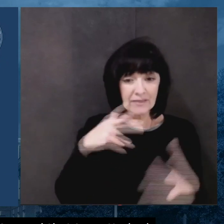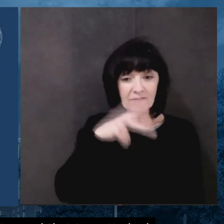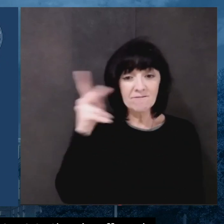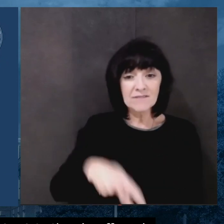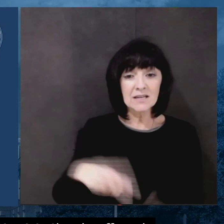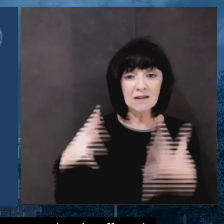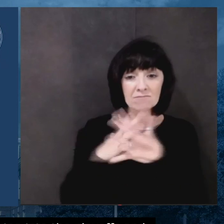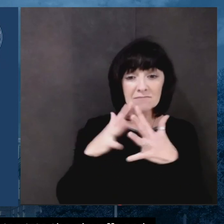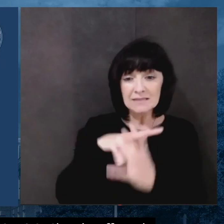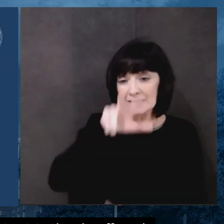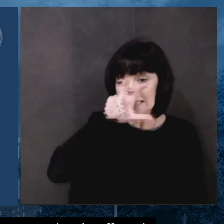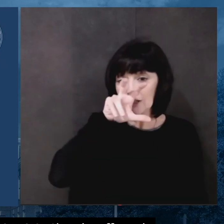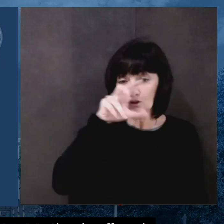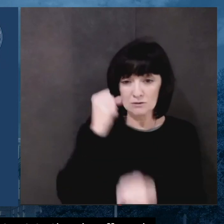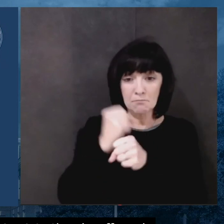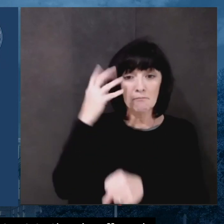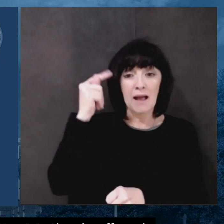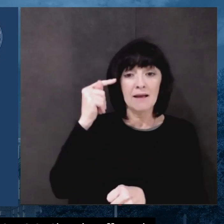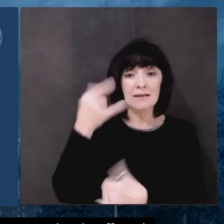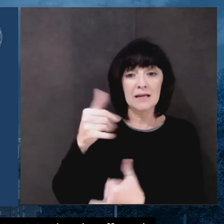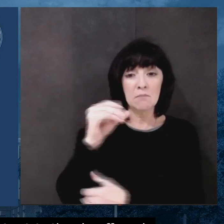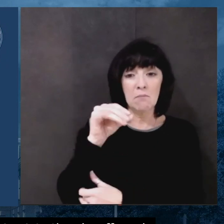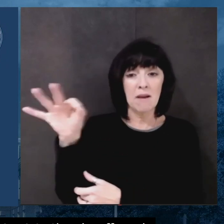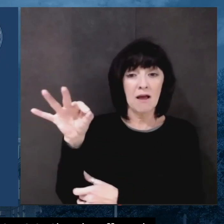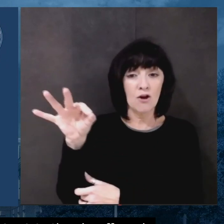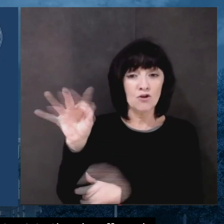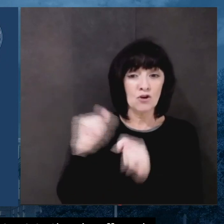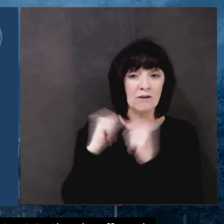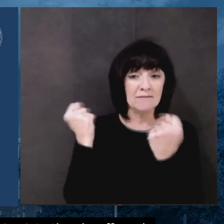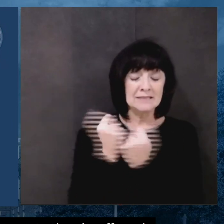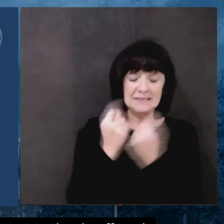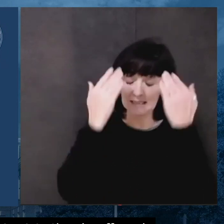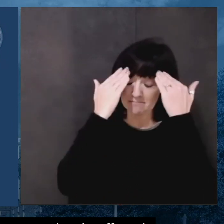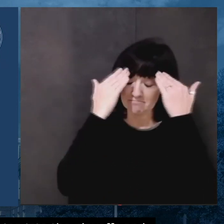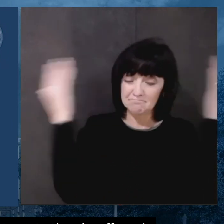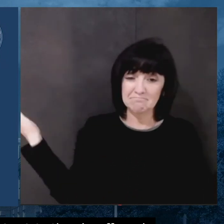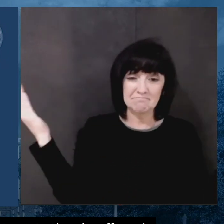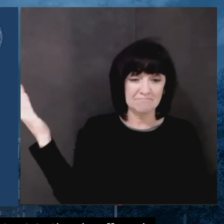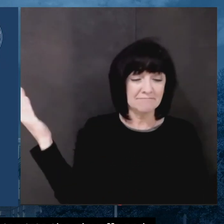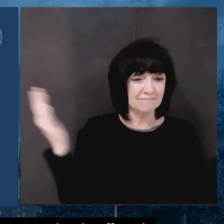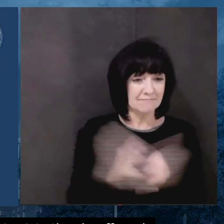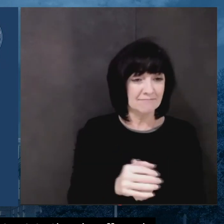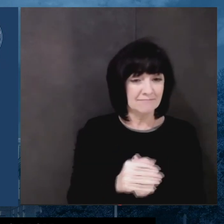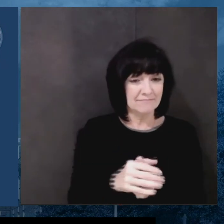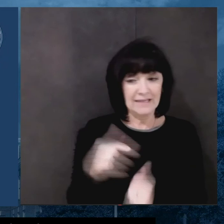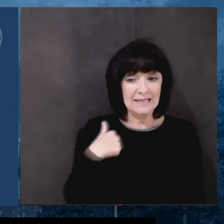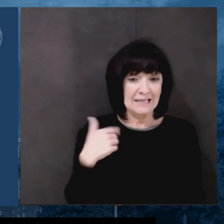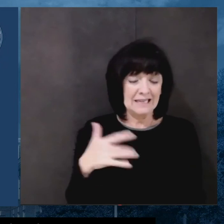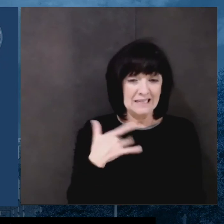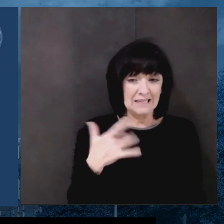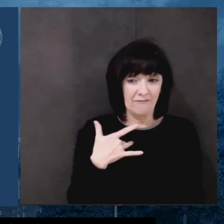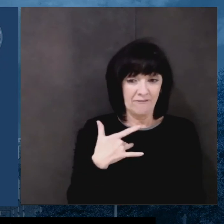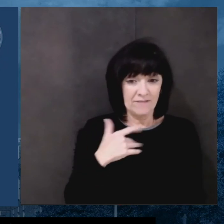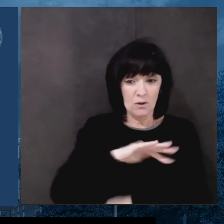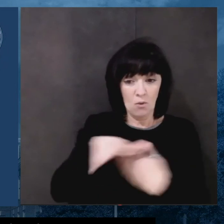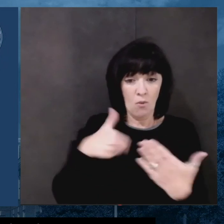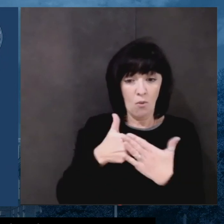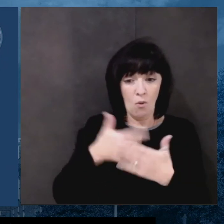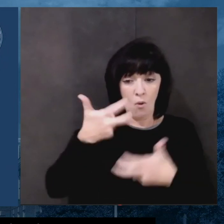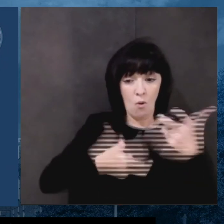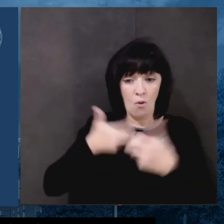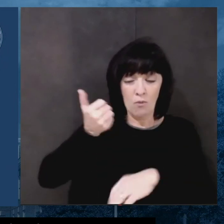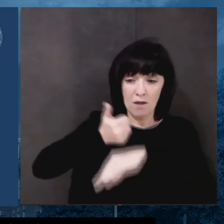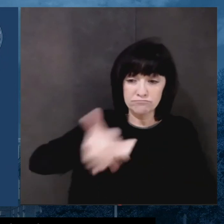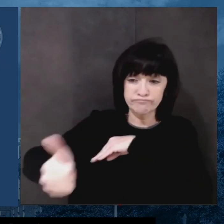there and see who comes out on top. I think the problem is not so much the quarterback, although I think he's clearly